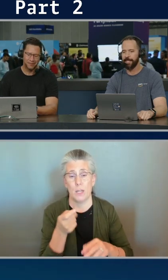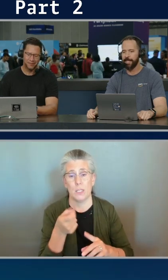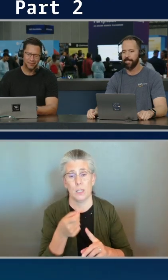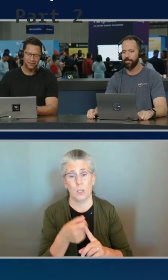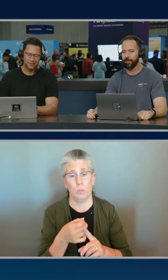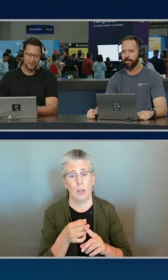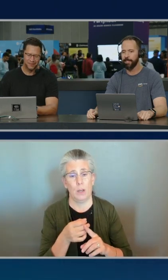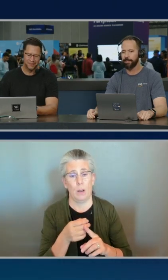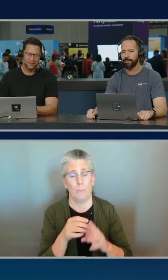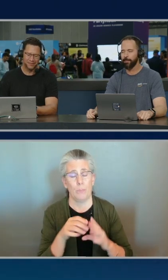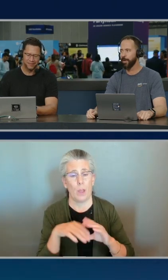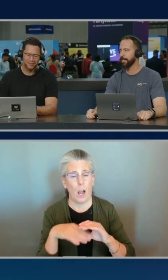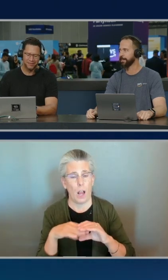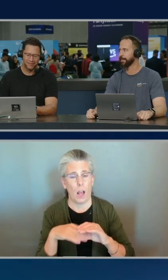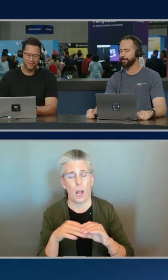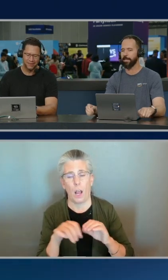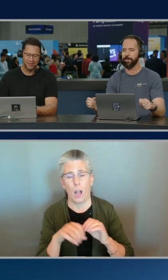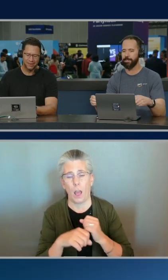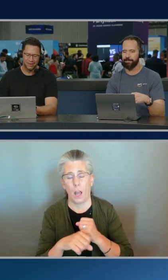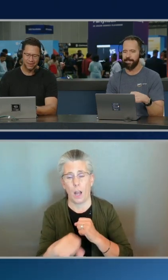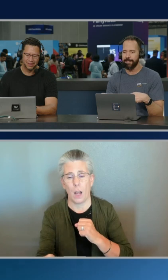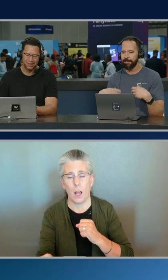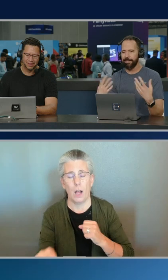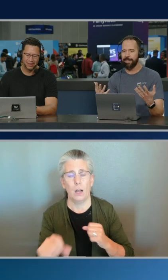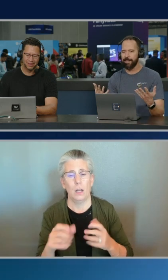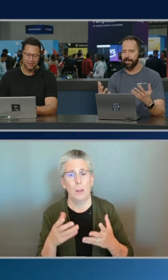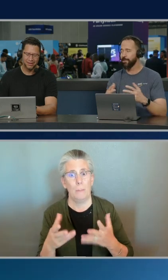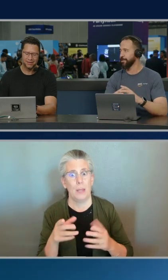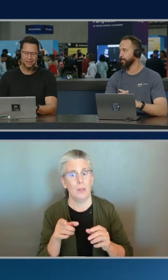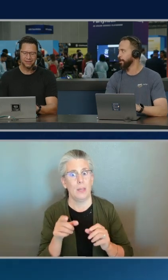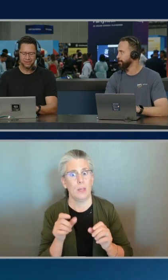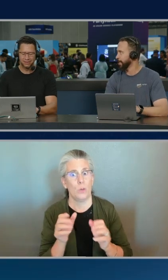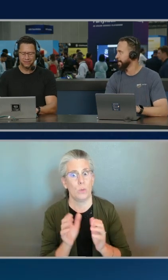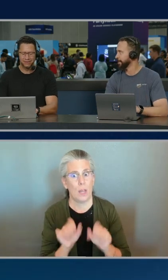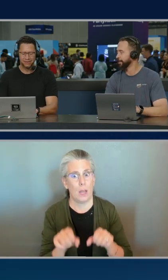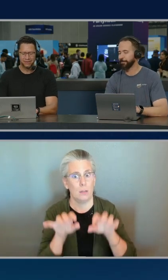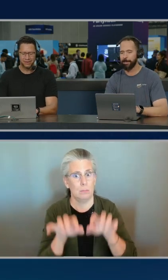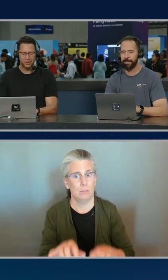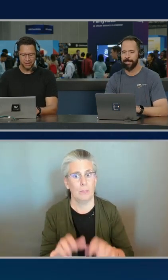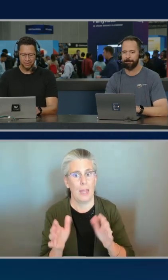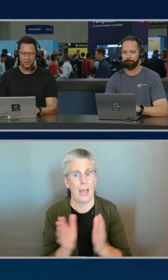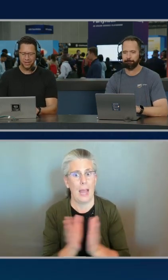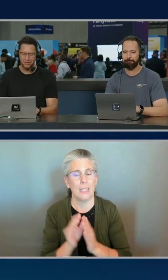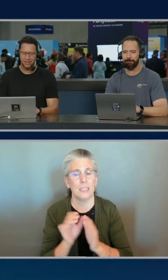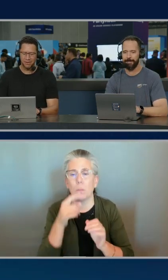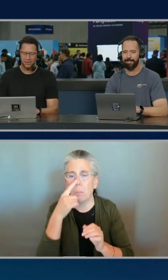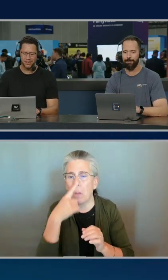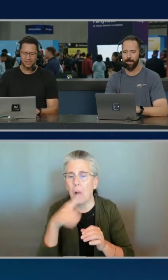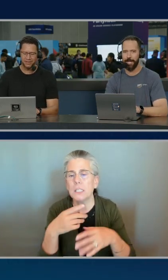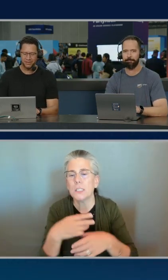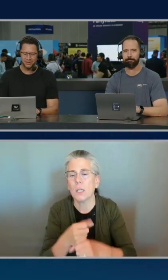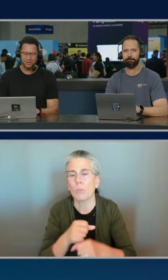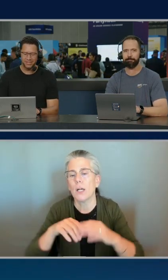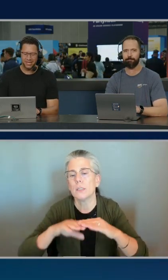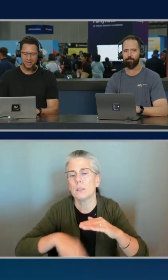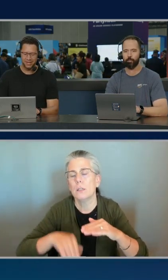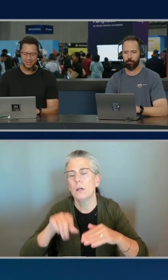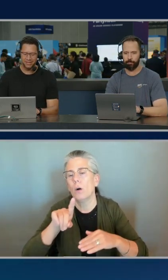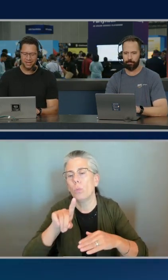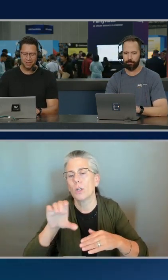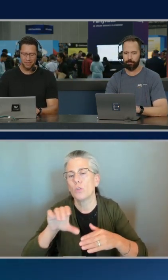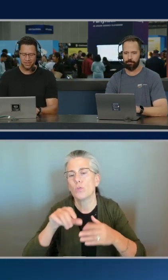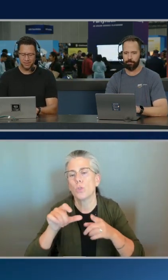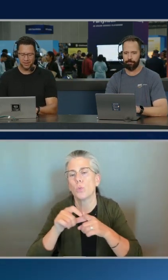and say, hey, could you summarize this in maybe in 100 words or less type of thing? Okay, so I'm going to take